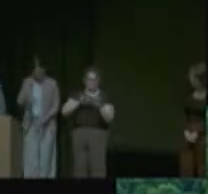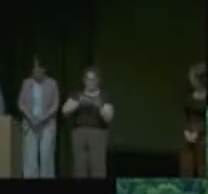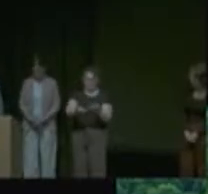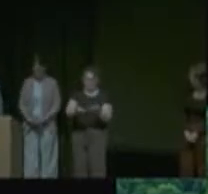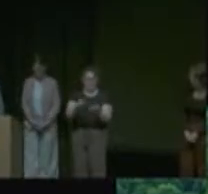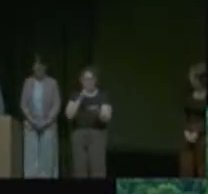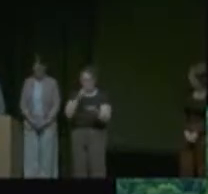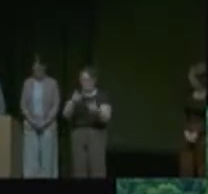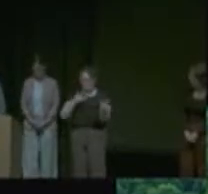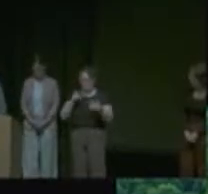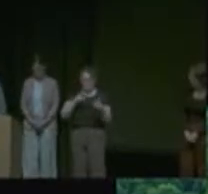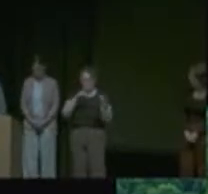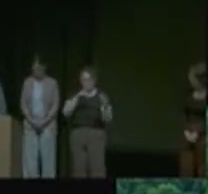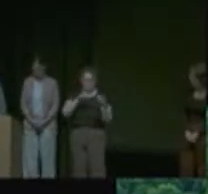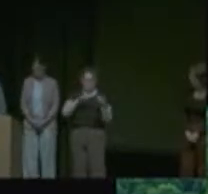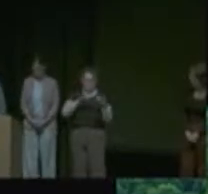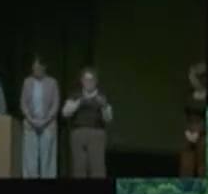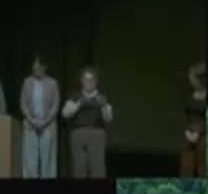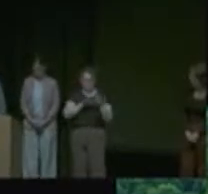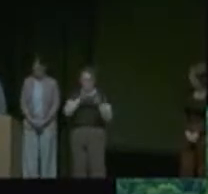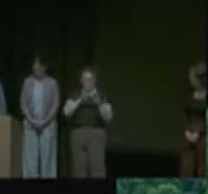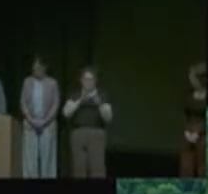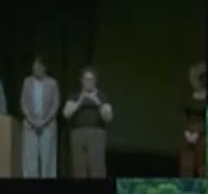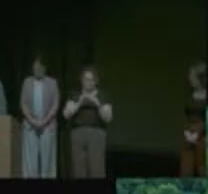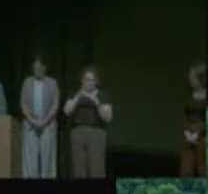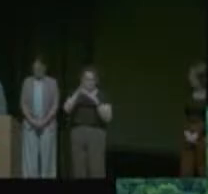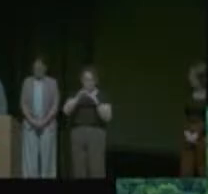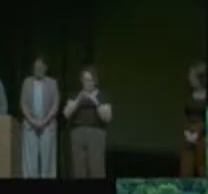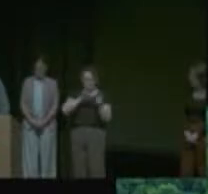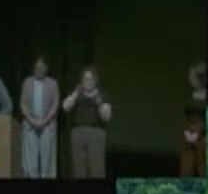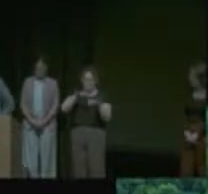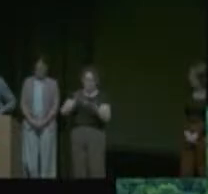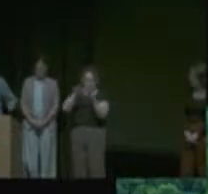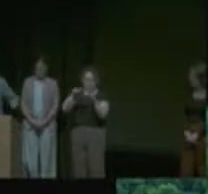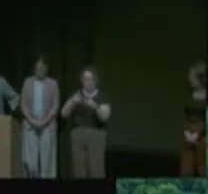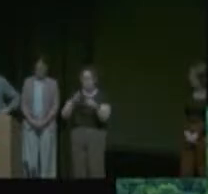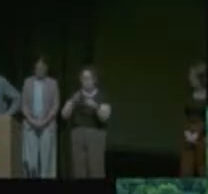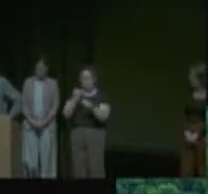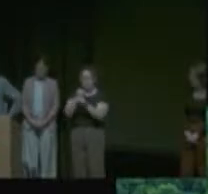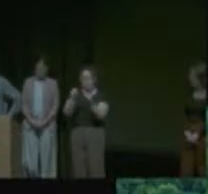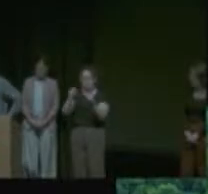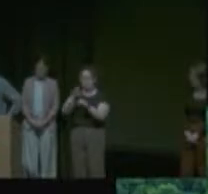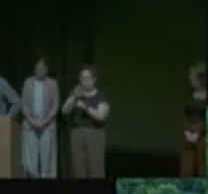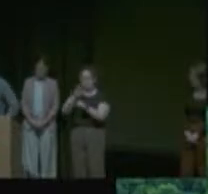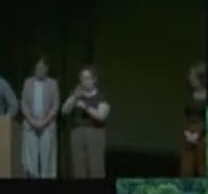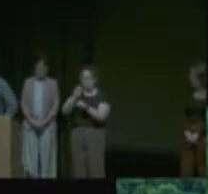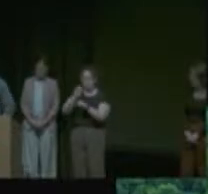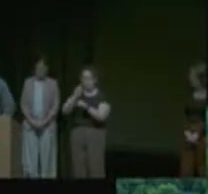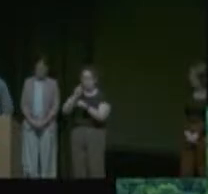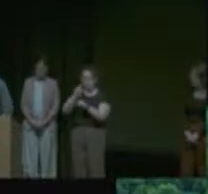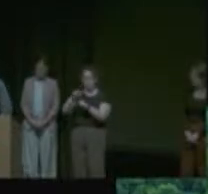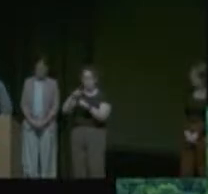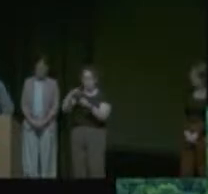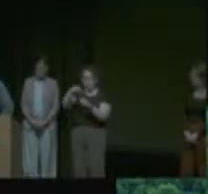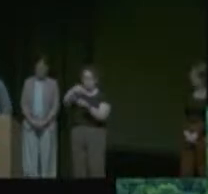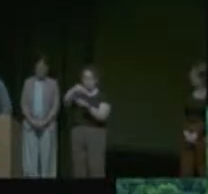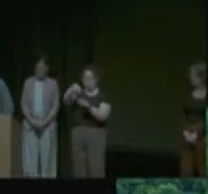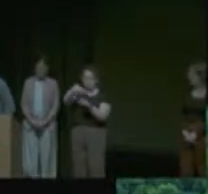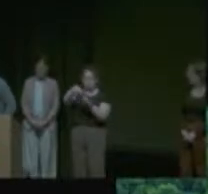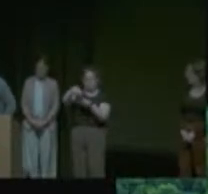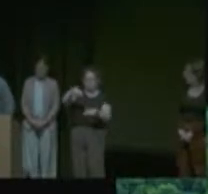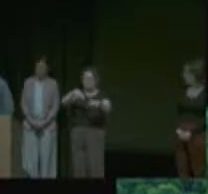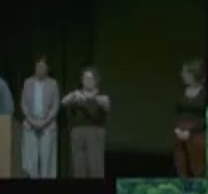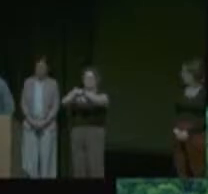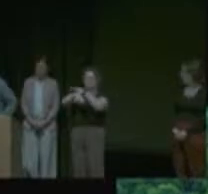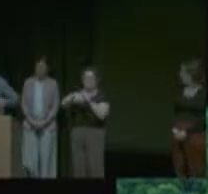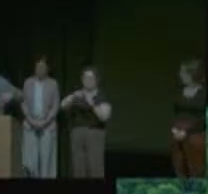any flows. We are putting a safety buoy around the opening of the dam, so any equipment or anything that